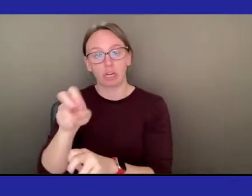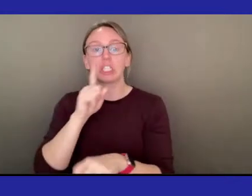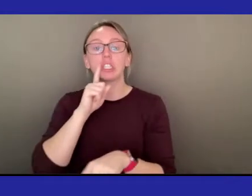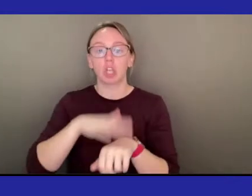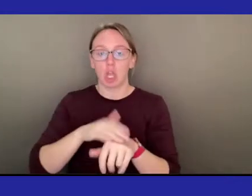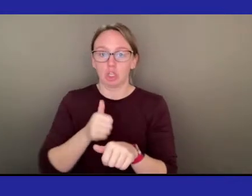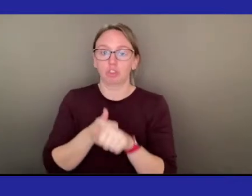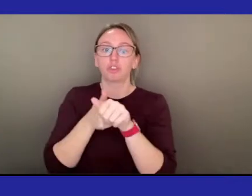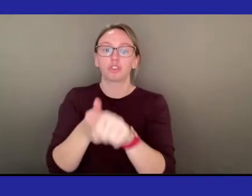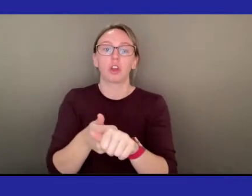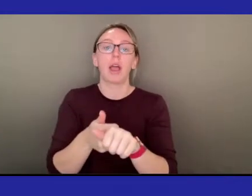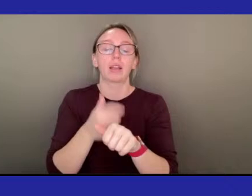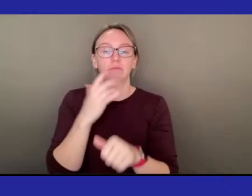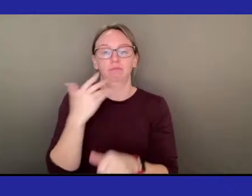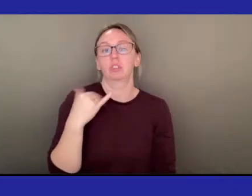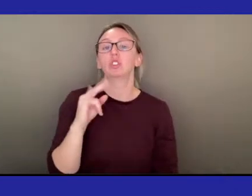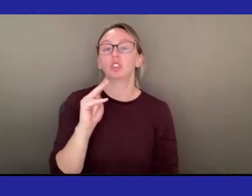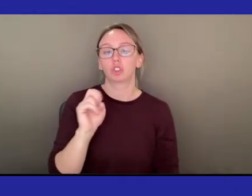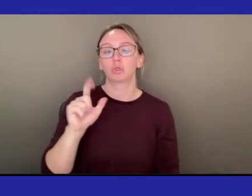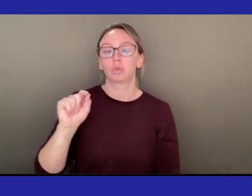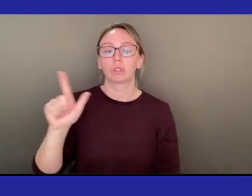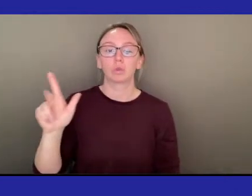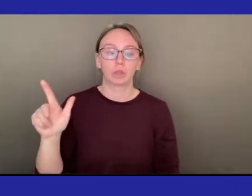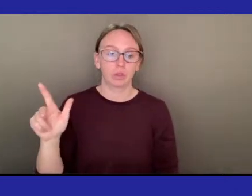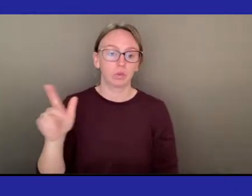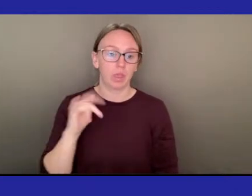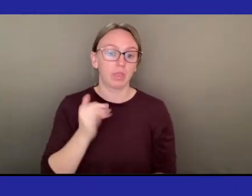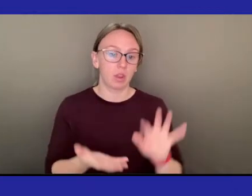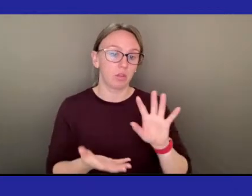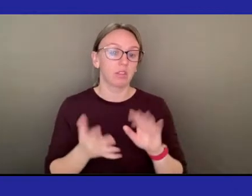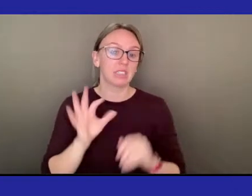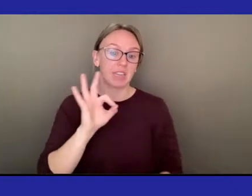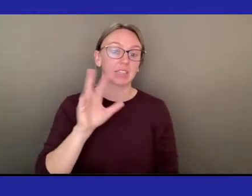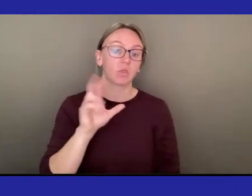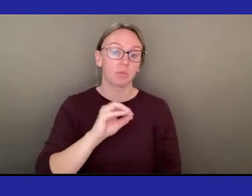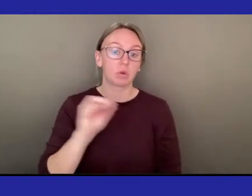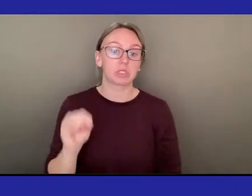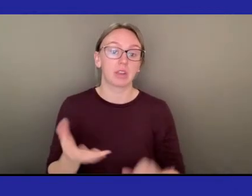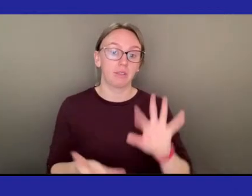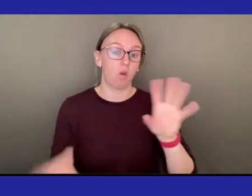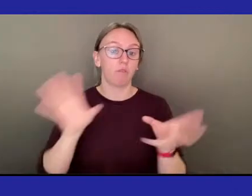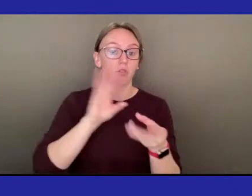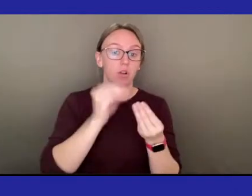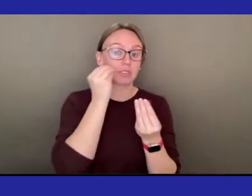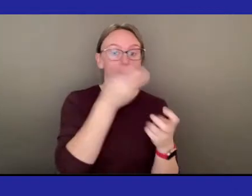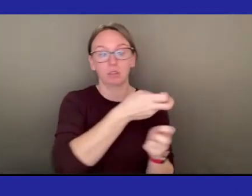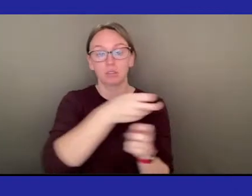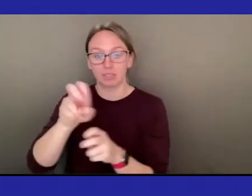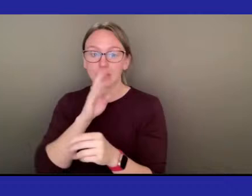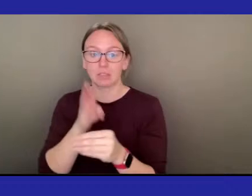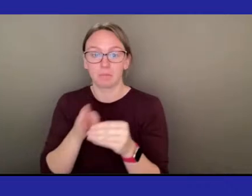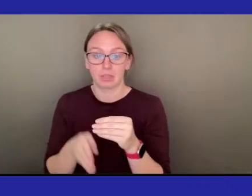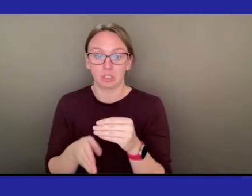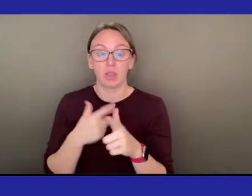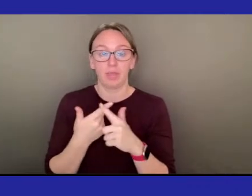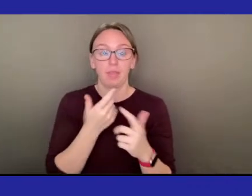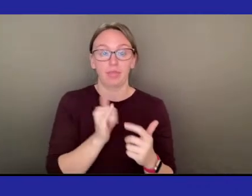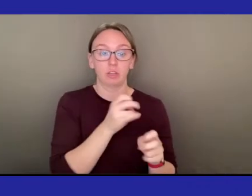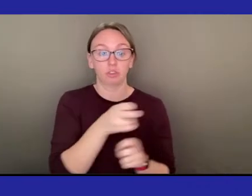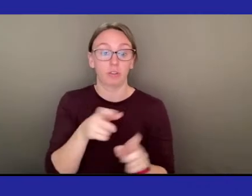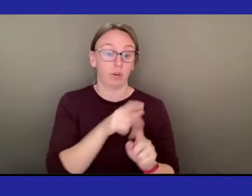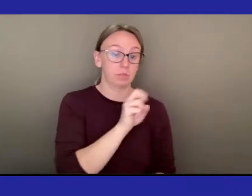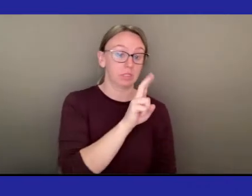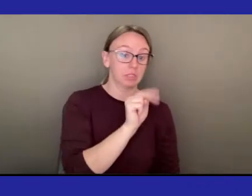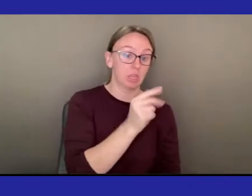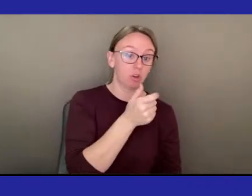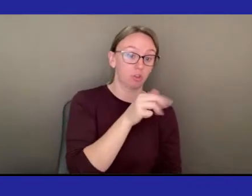93% of the overall body of work is complete. And the transition from SunGard to QTS is